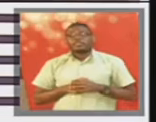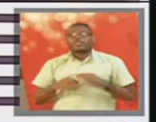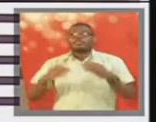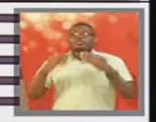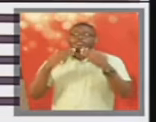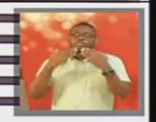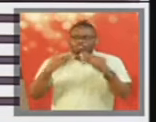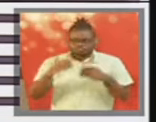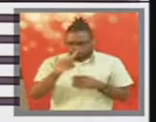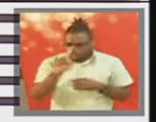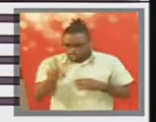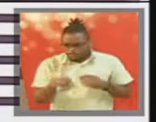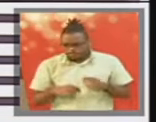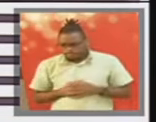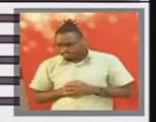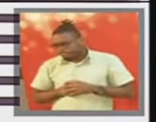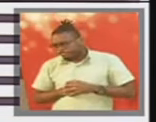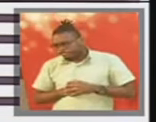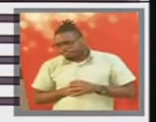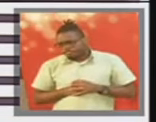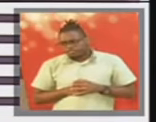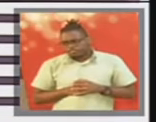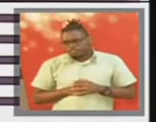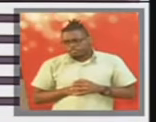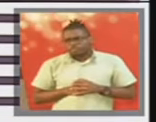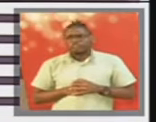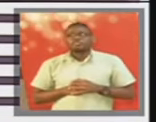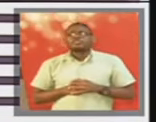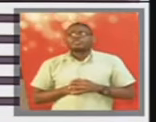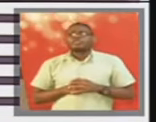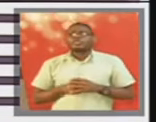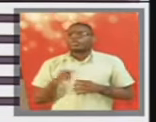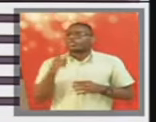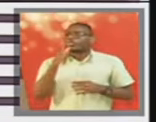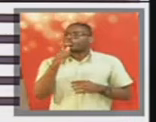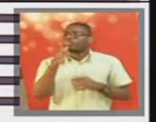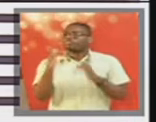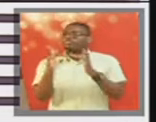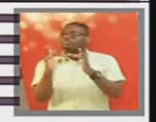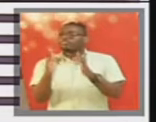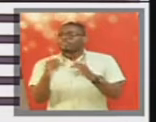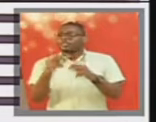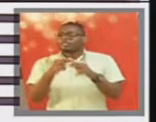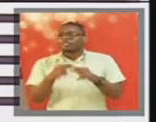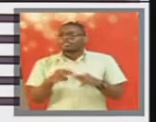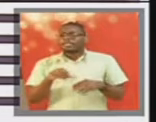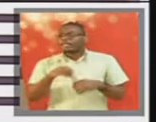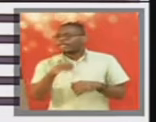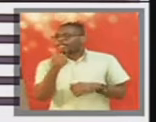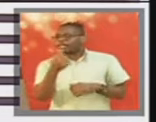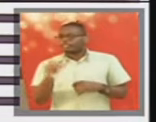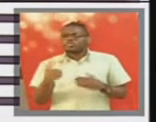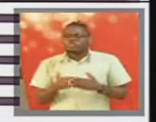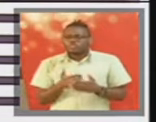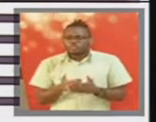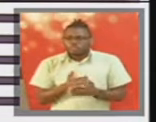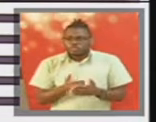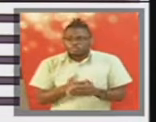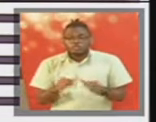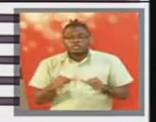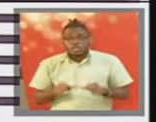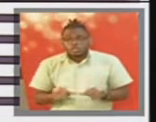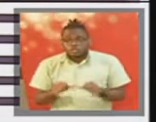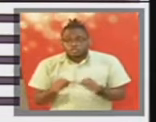thank you for the question. Yes, for certain, the contact tracing for any new case is carried out in a rigorous and in